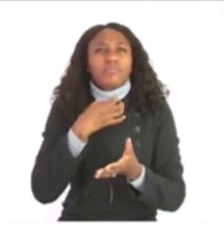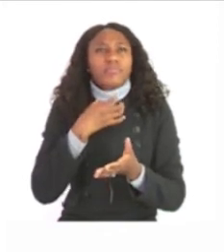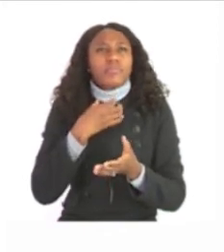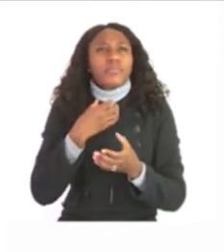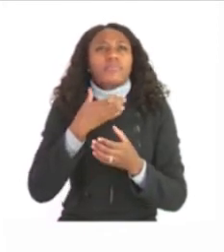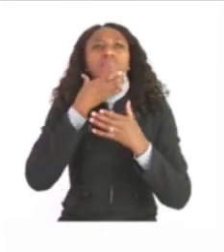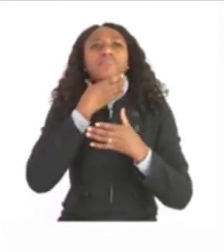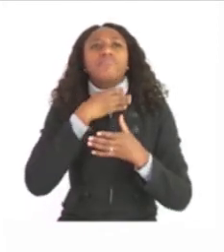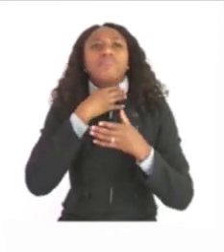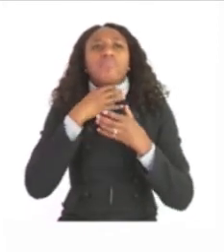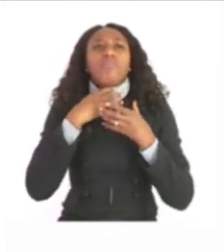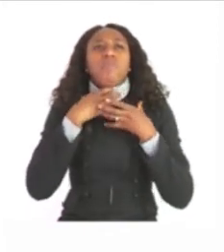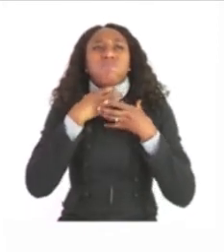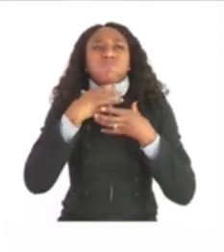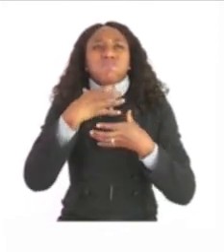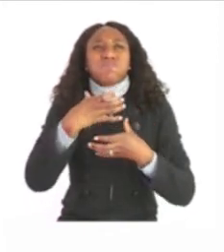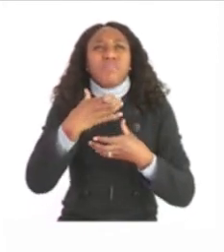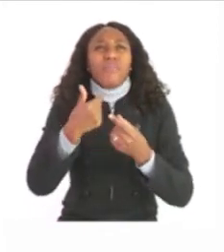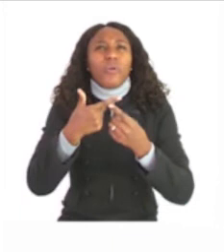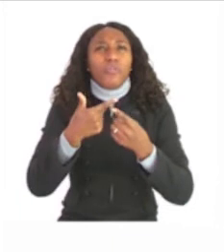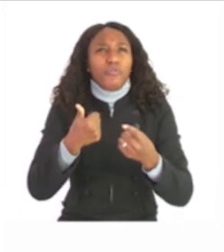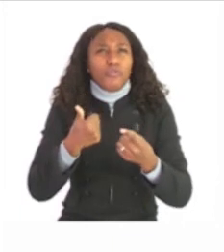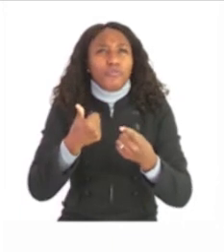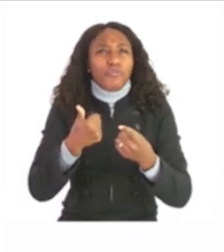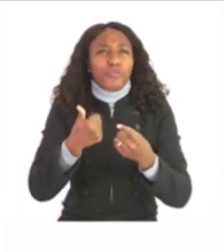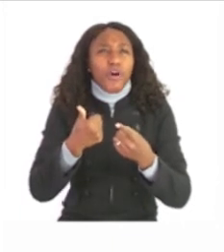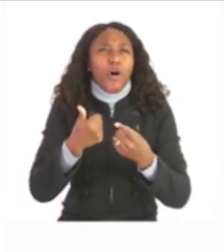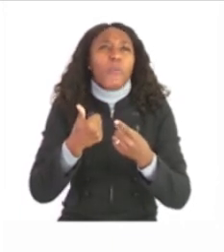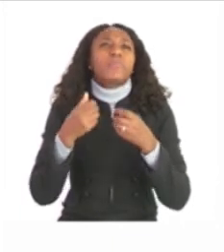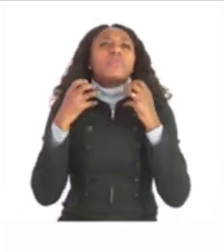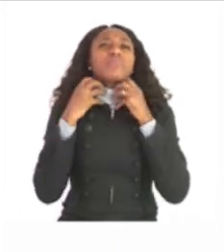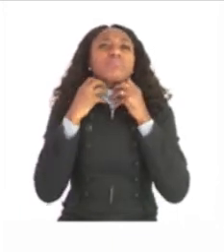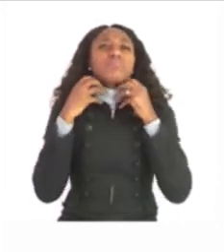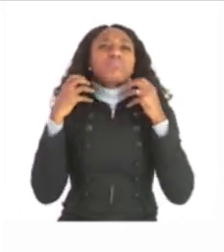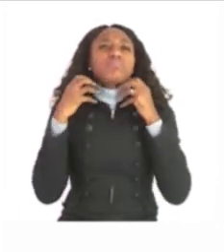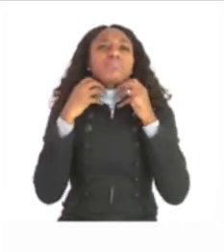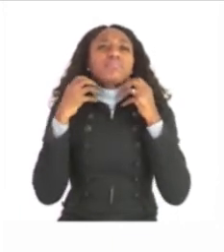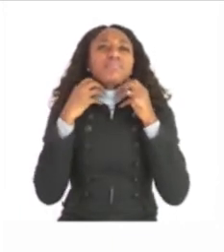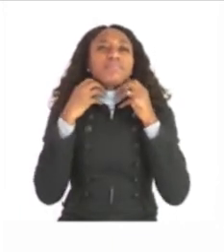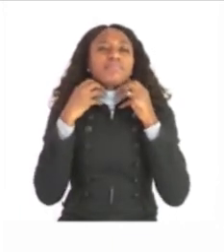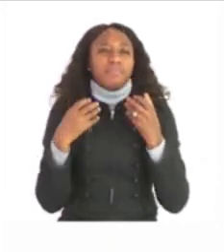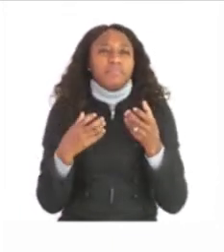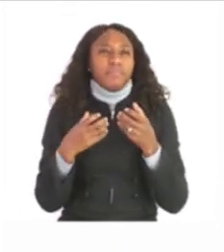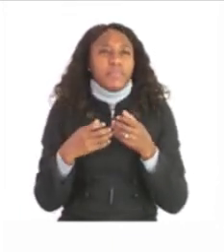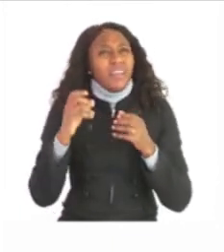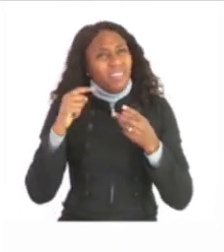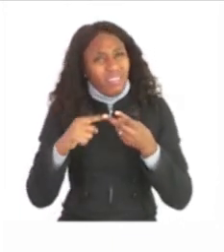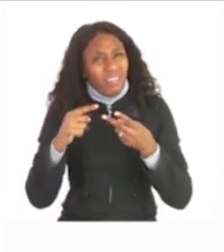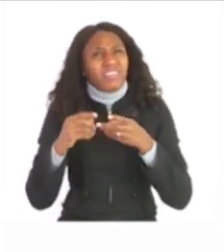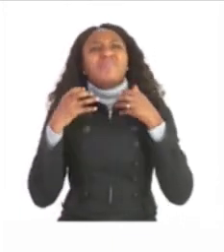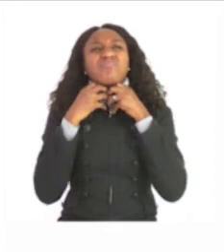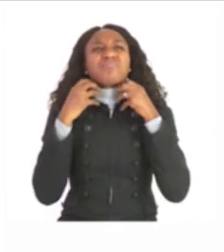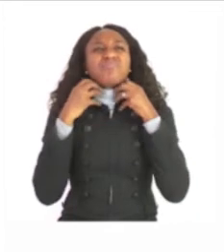a swelling of the neck resulting from an enlargement of the thyroid gland. What is a